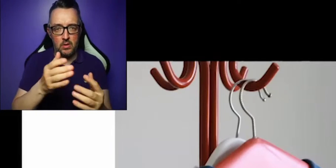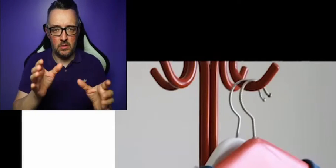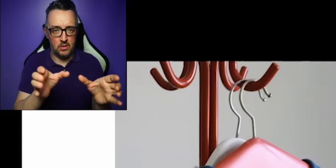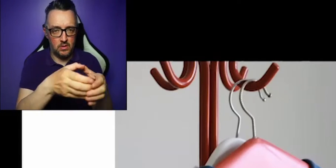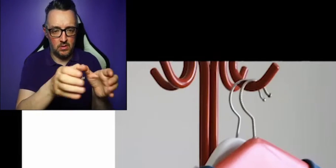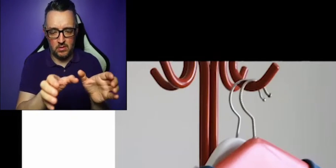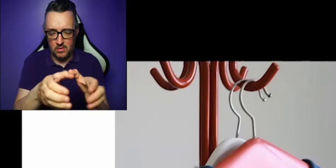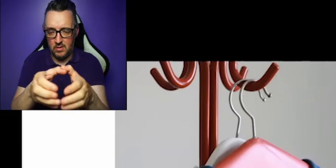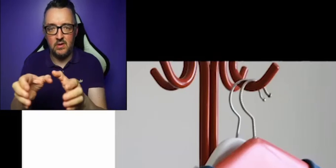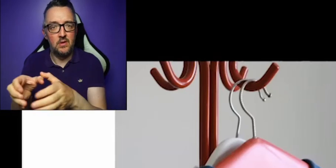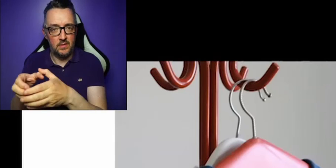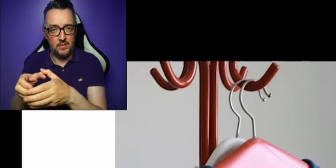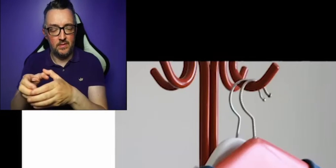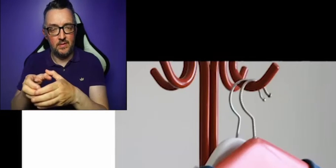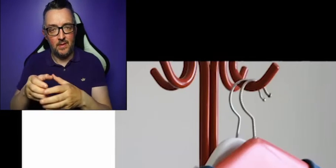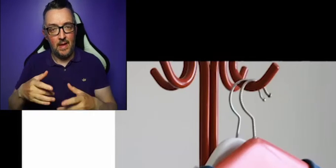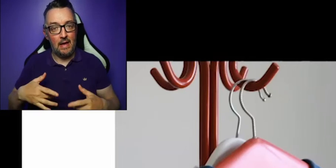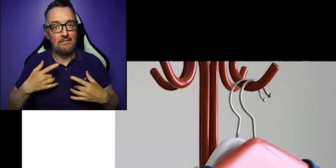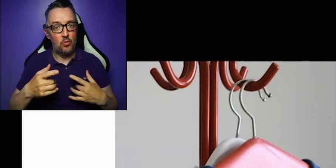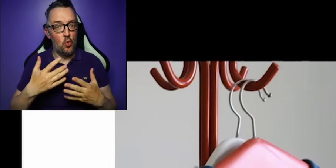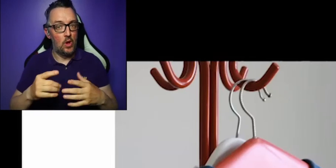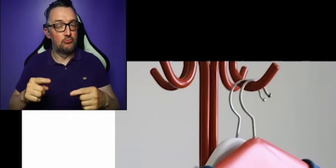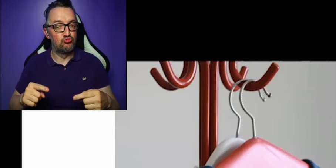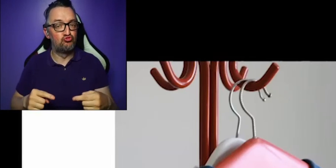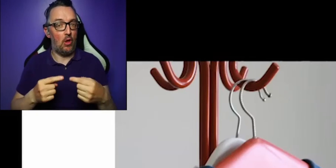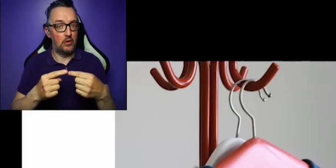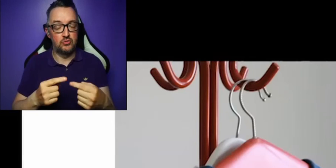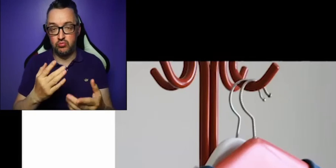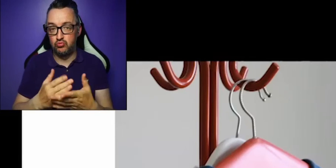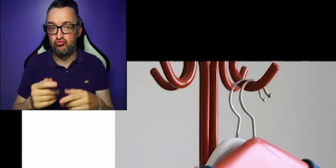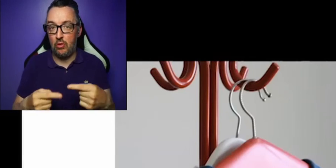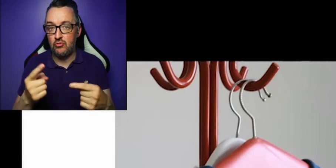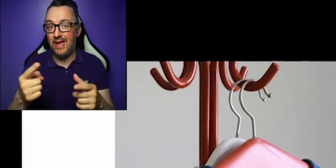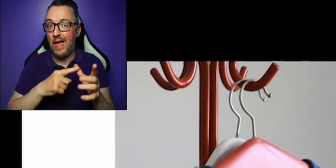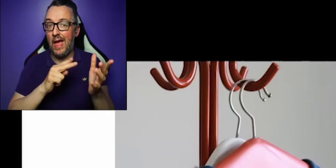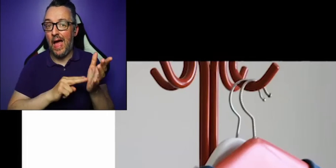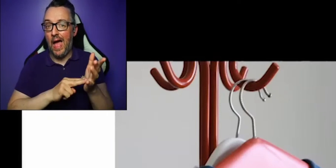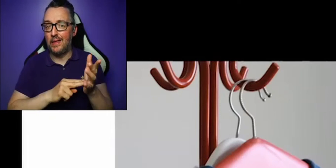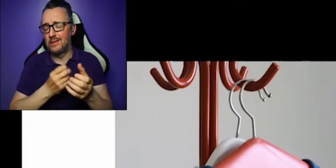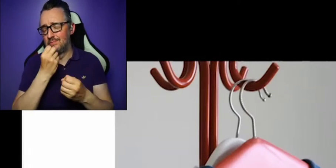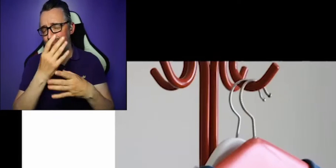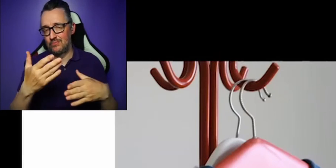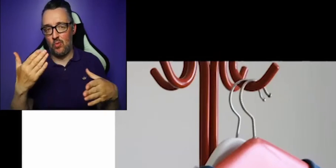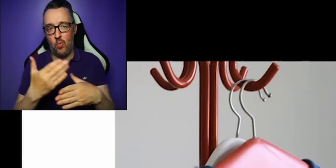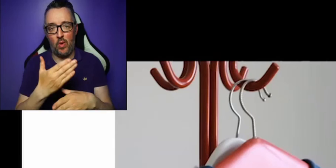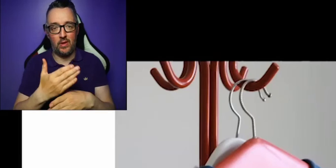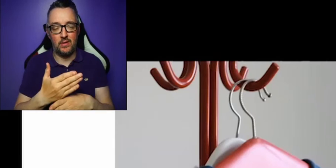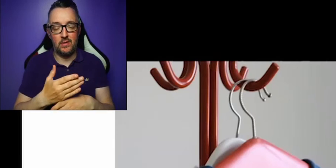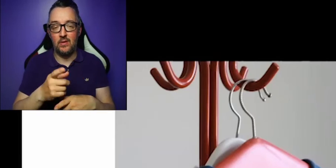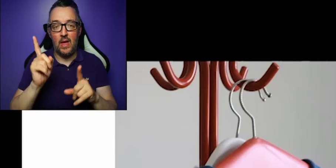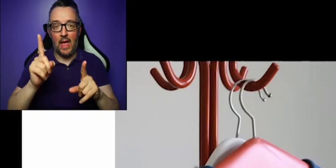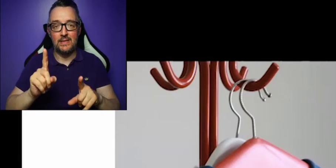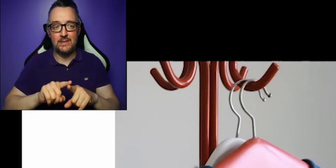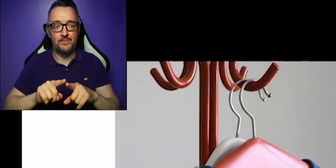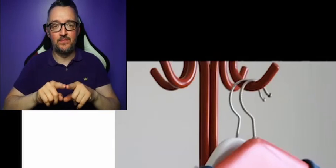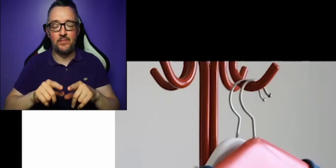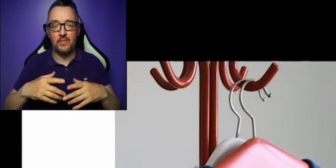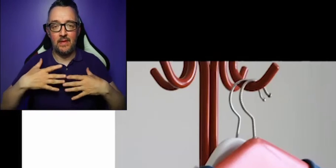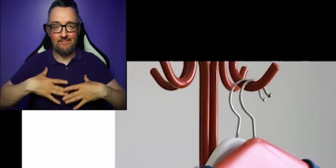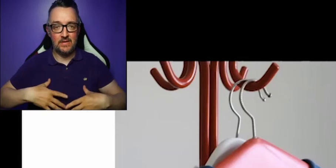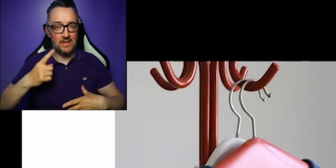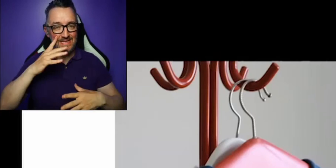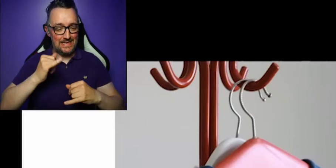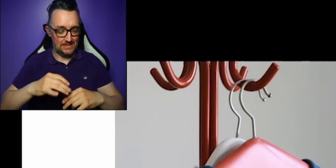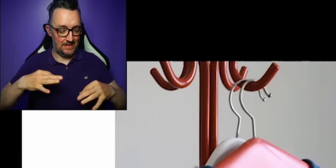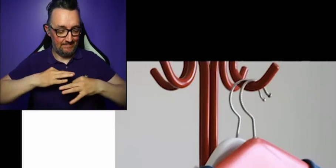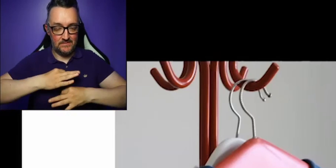well. And it was very challenging. I mean, Anne did a brilliant job. It was very challenging. We couldn't do really any fittings.